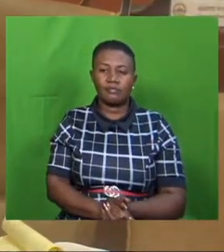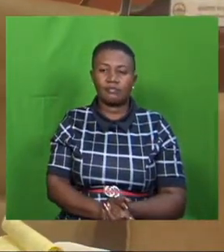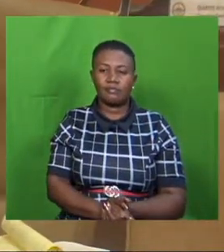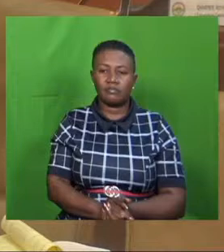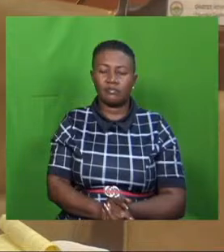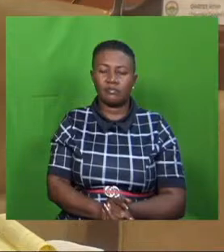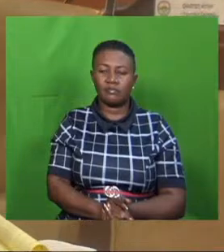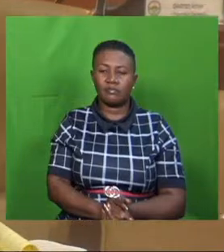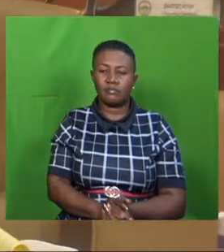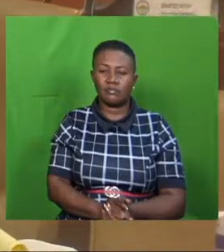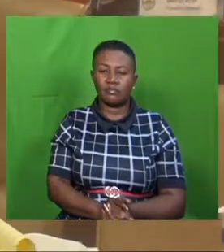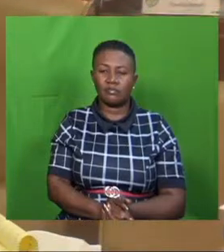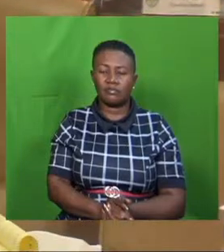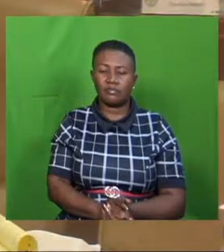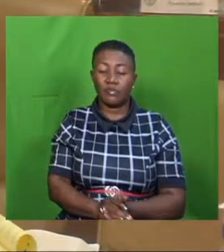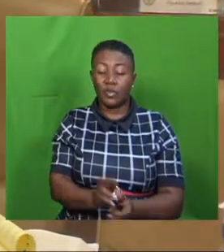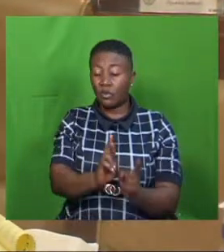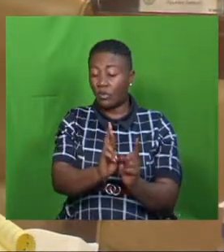ratifying